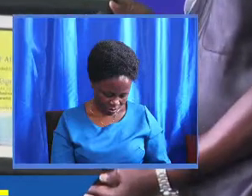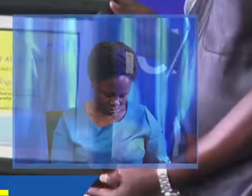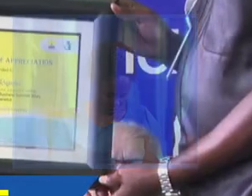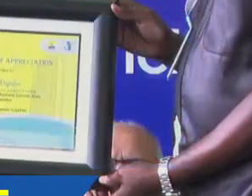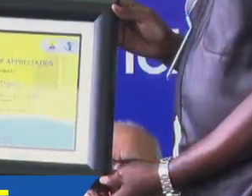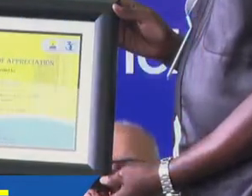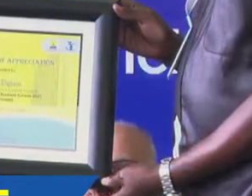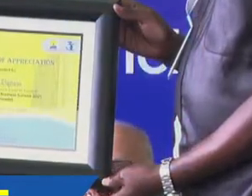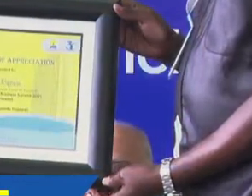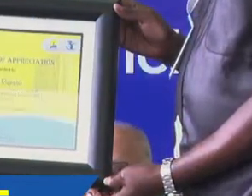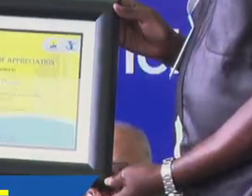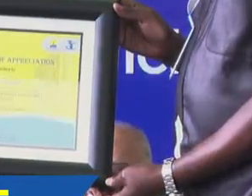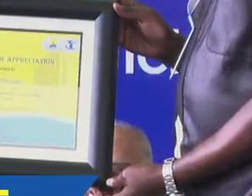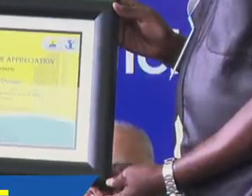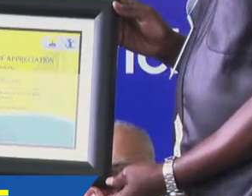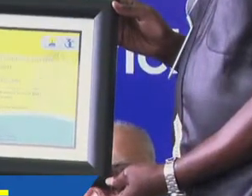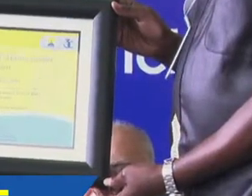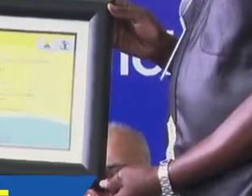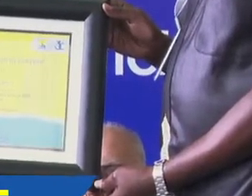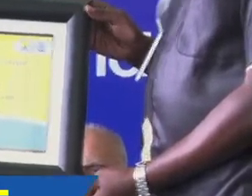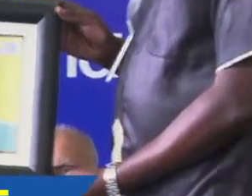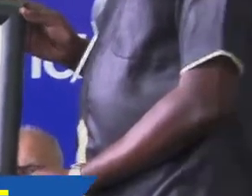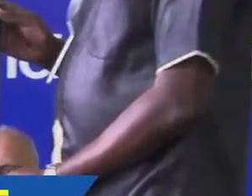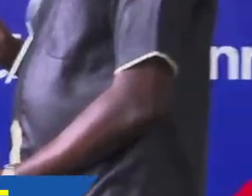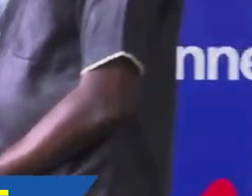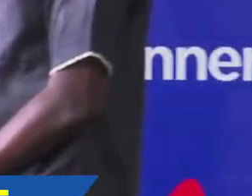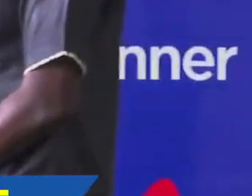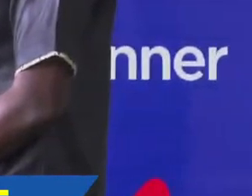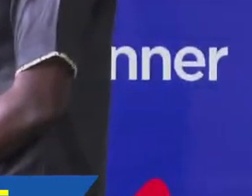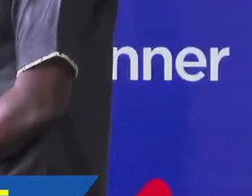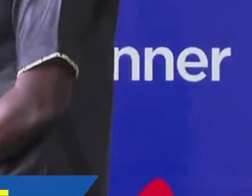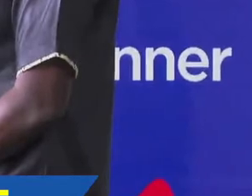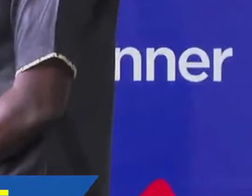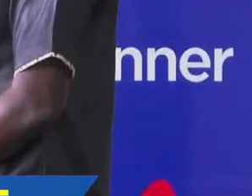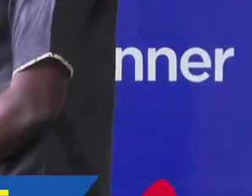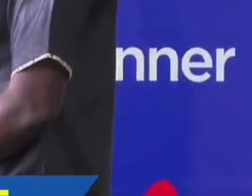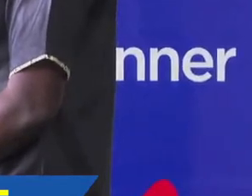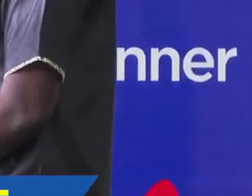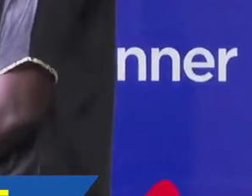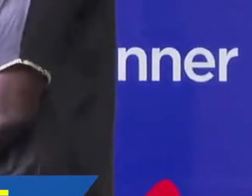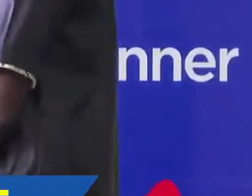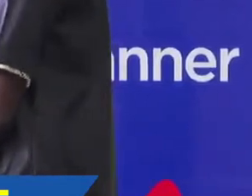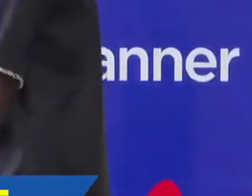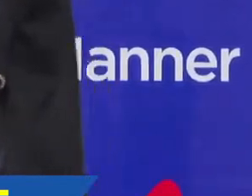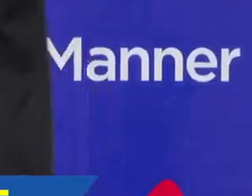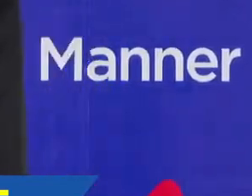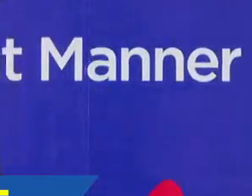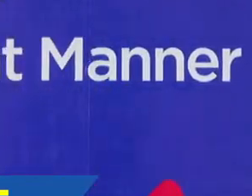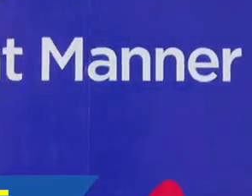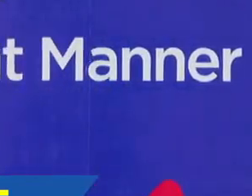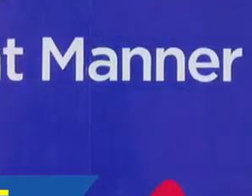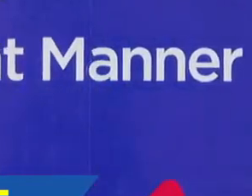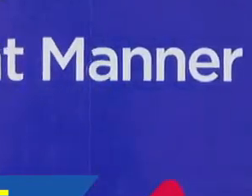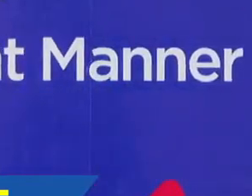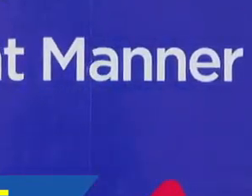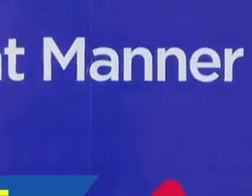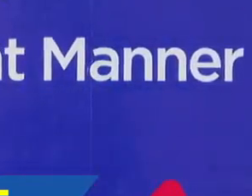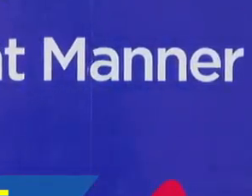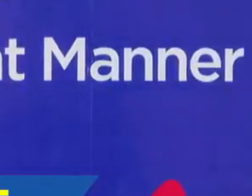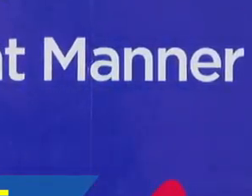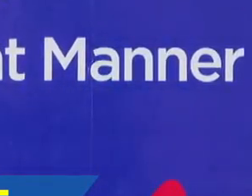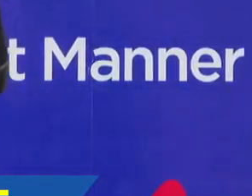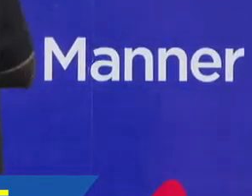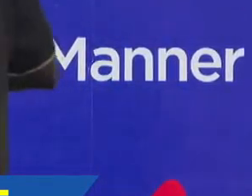Thank you, Judy. Thank you very much.